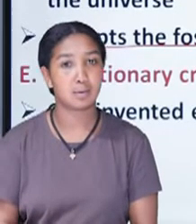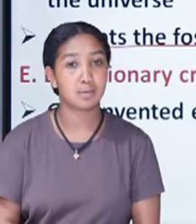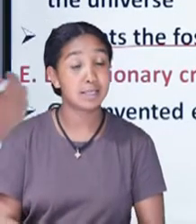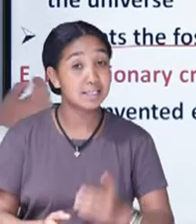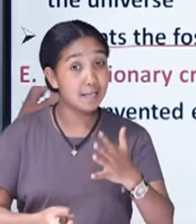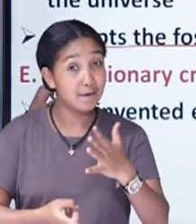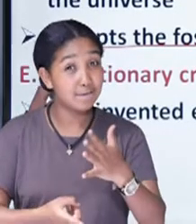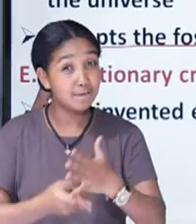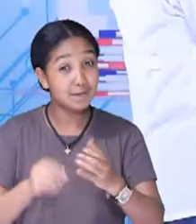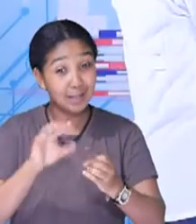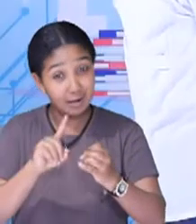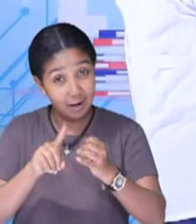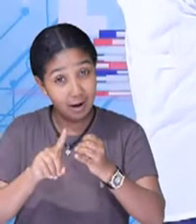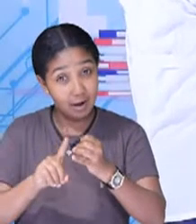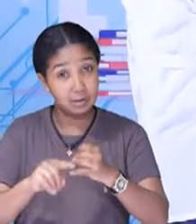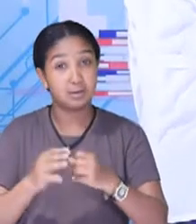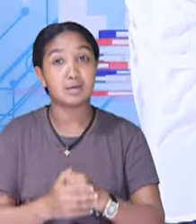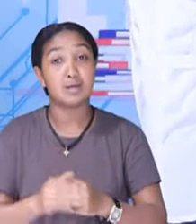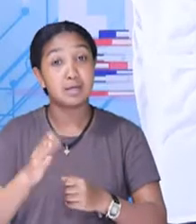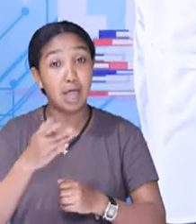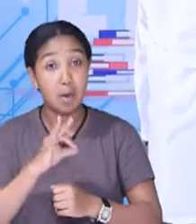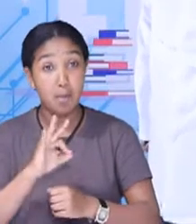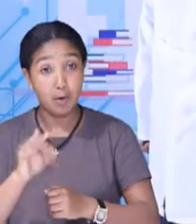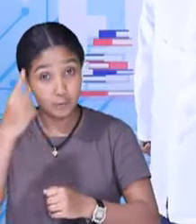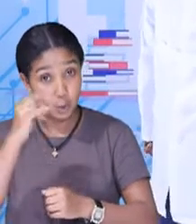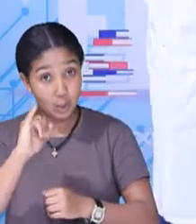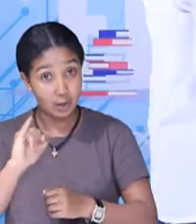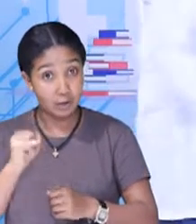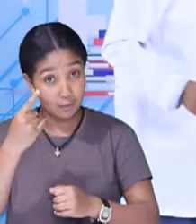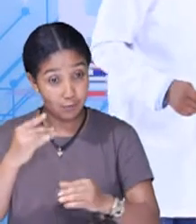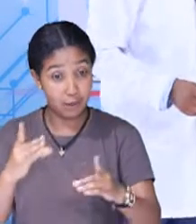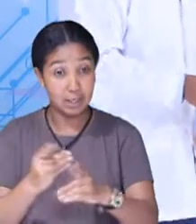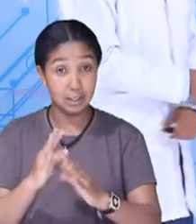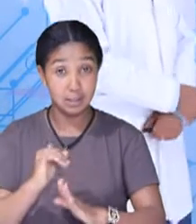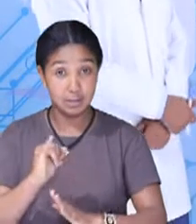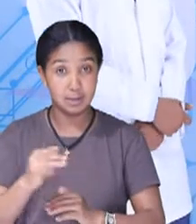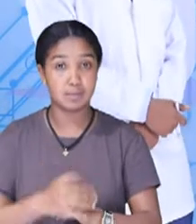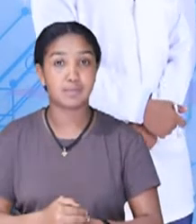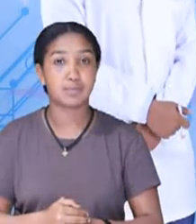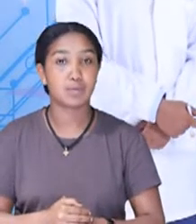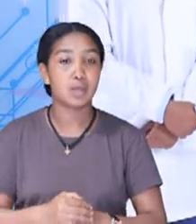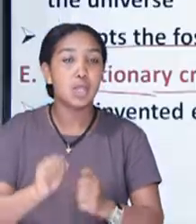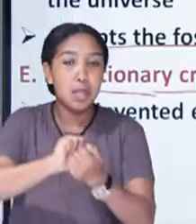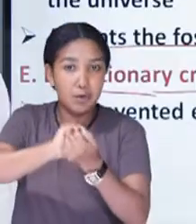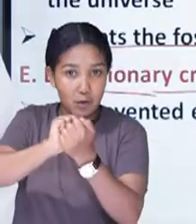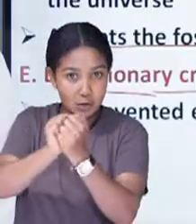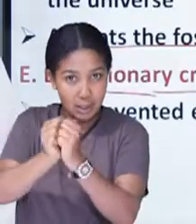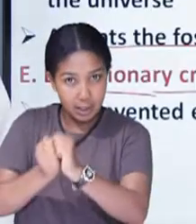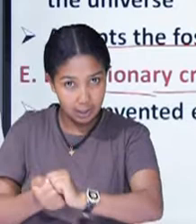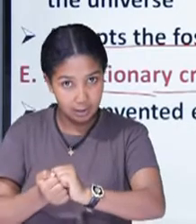The fifth and the last type of theory for creationism is evolutionary